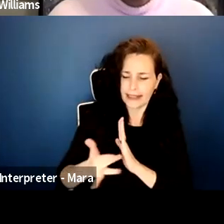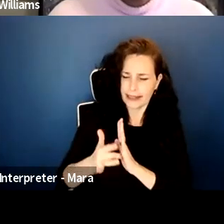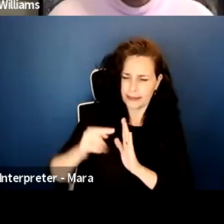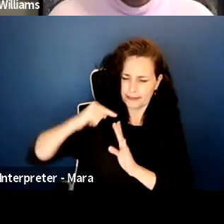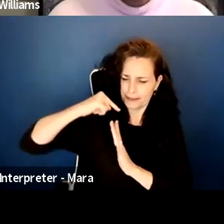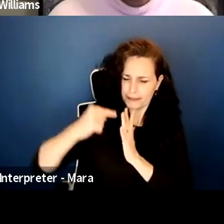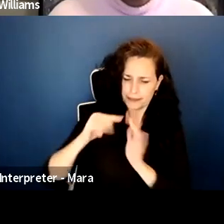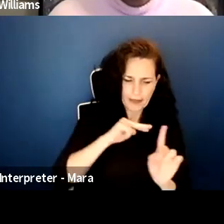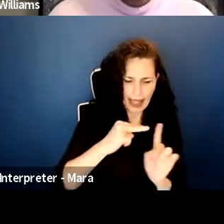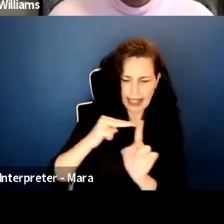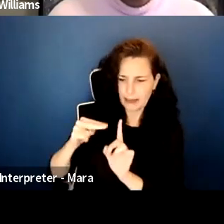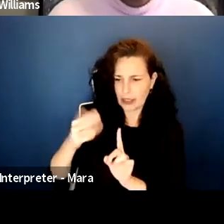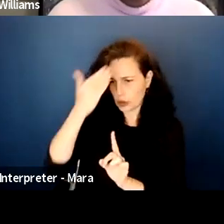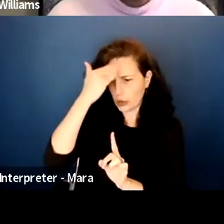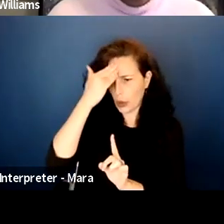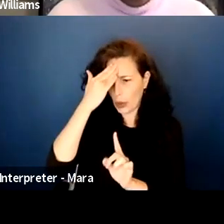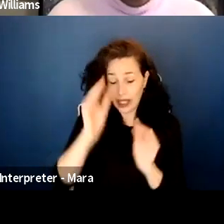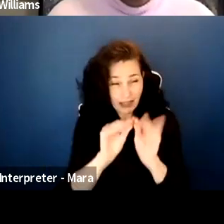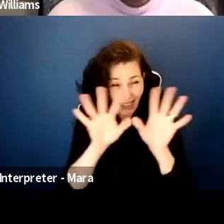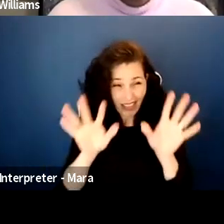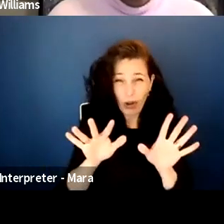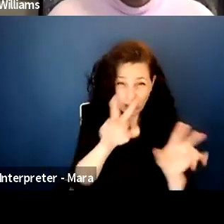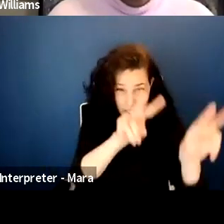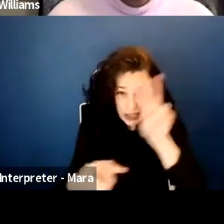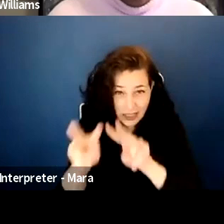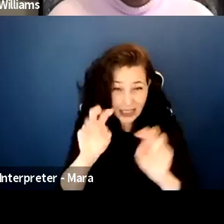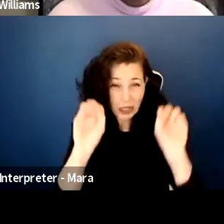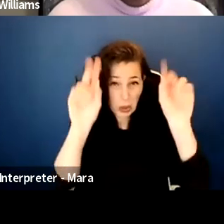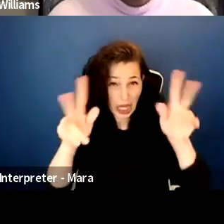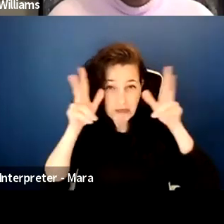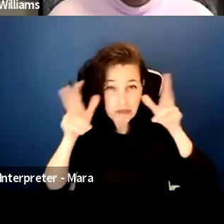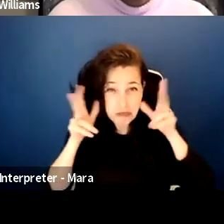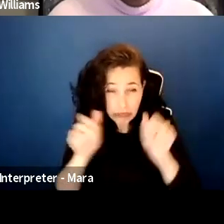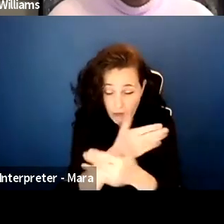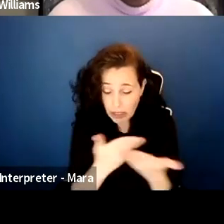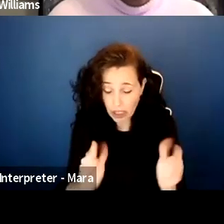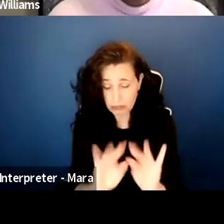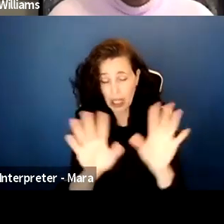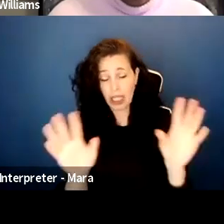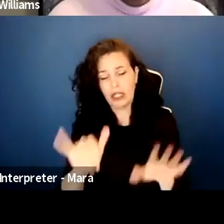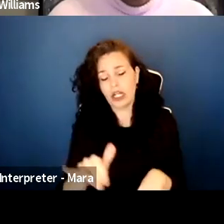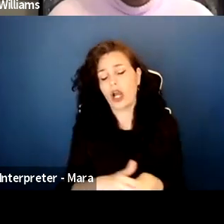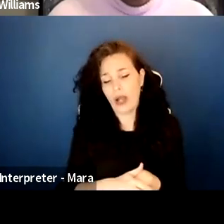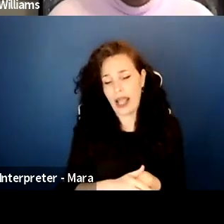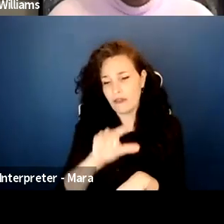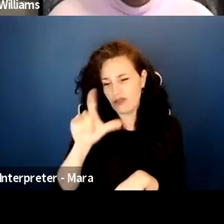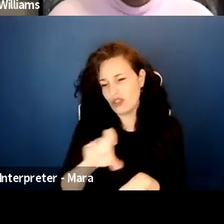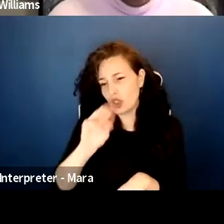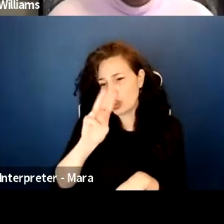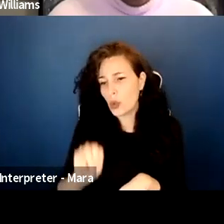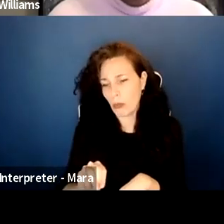that we can see you, hear you, the clarity. We've had sessions, Zoom sessions or EcoCast live